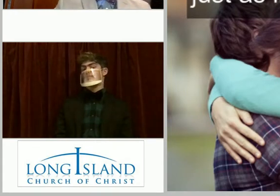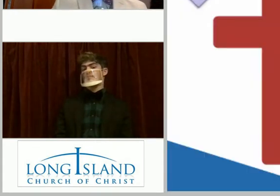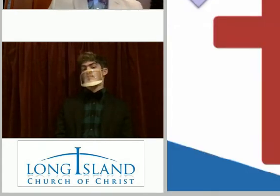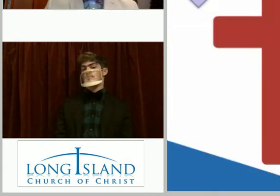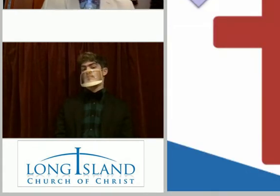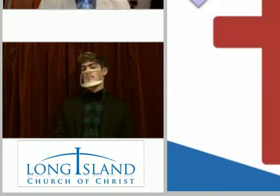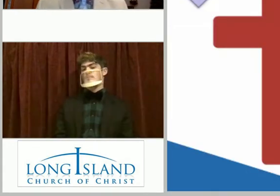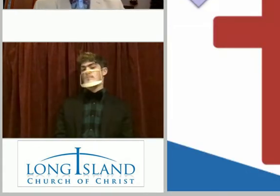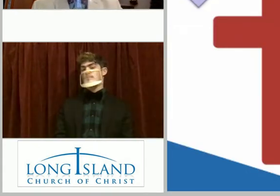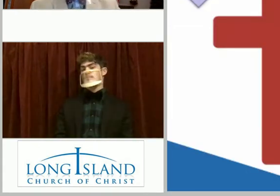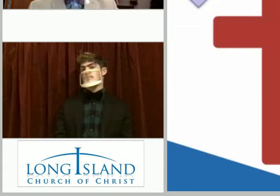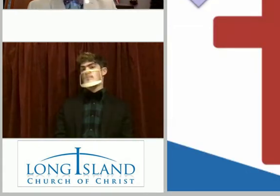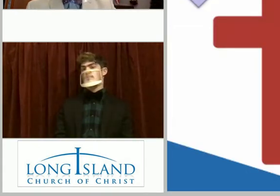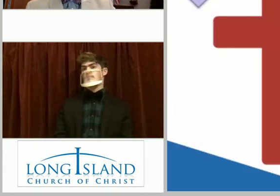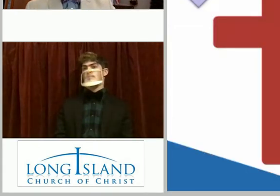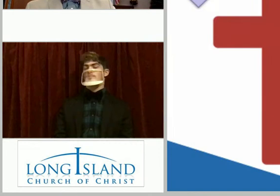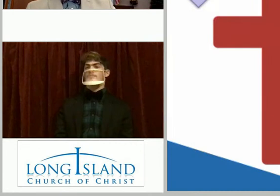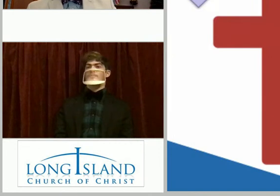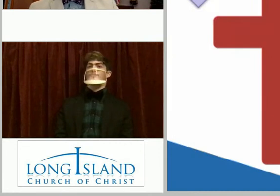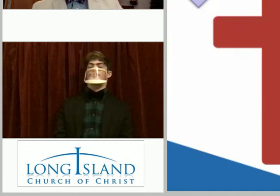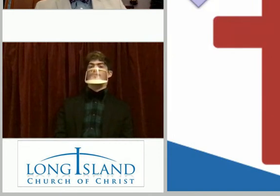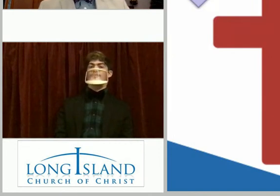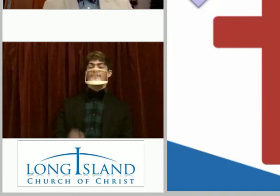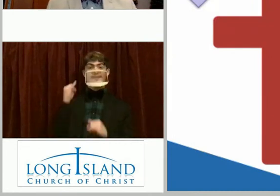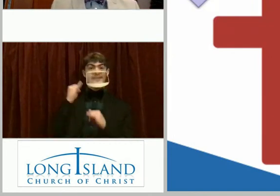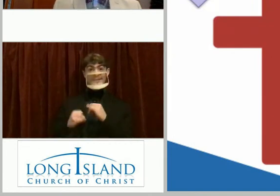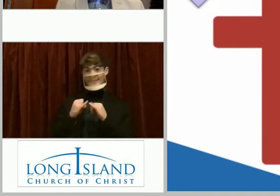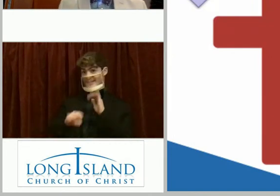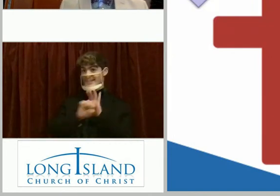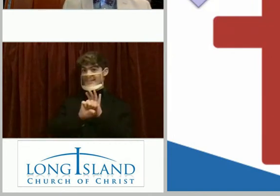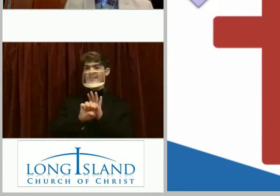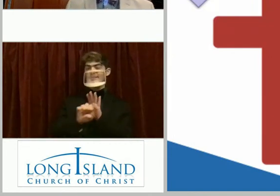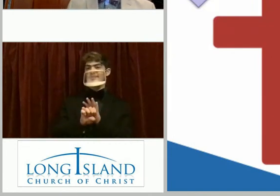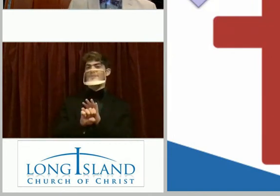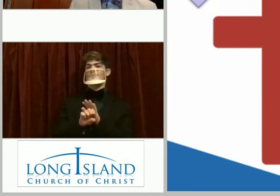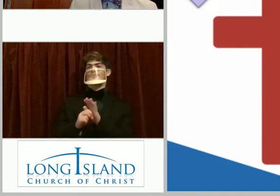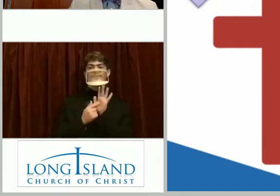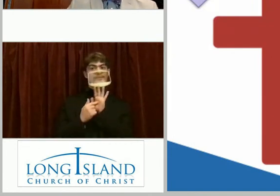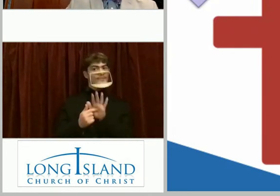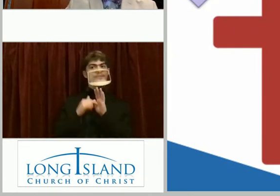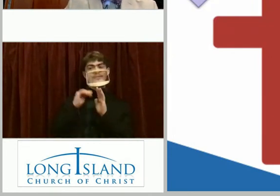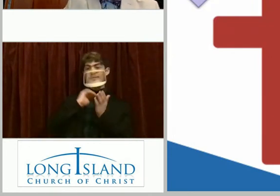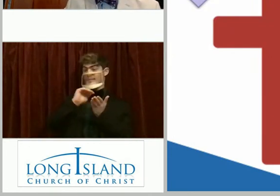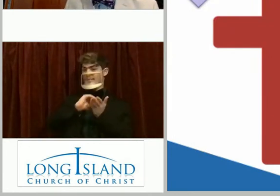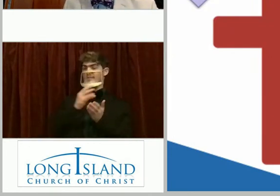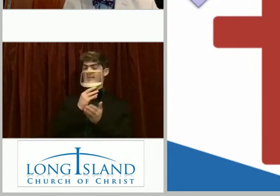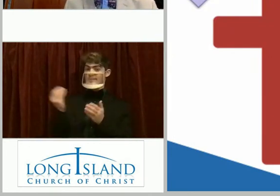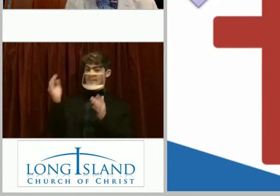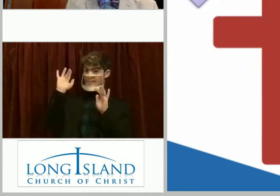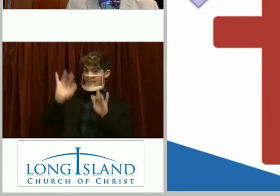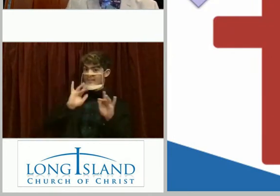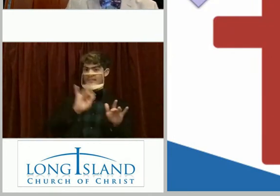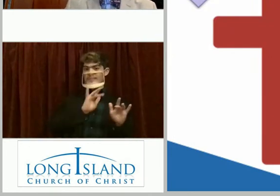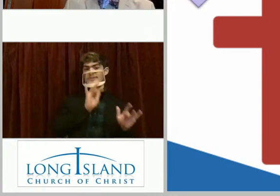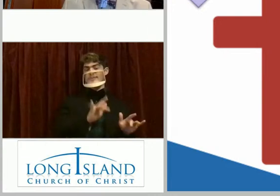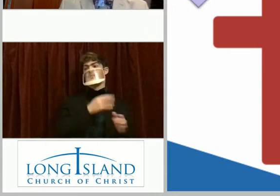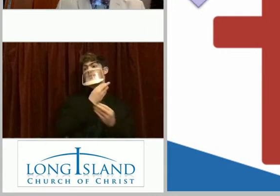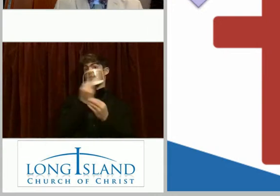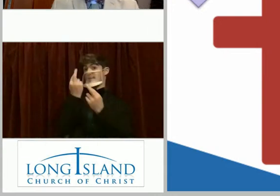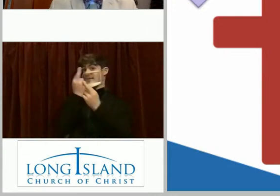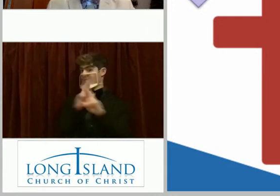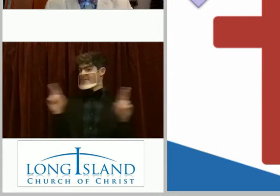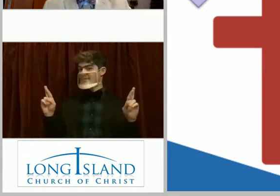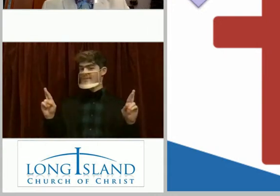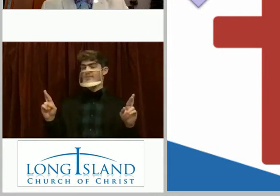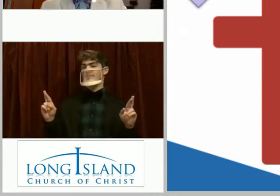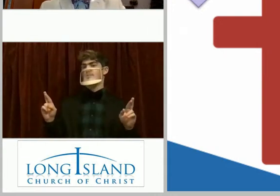The ultimate example of that forgiveness and compassion and rescue comes through